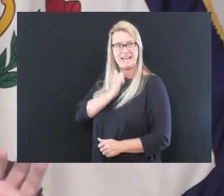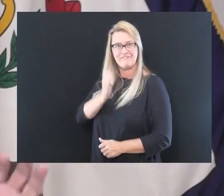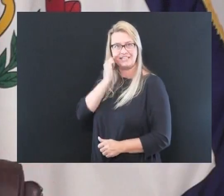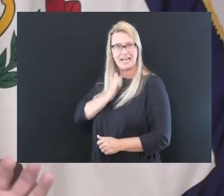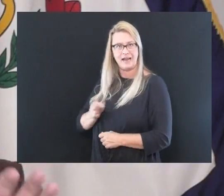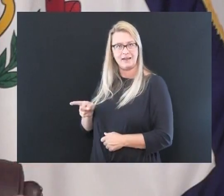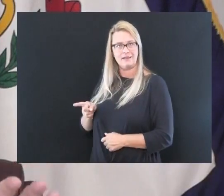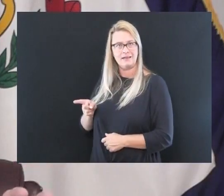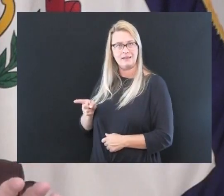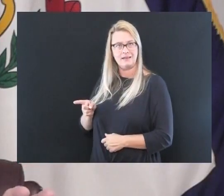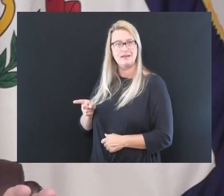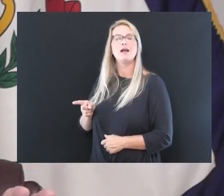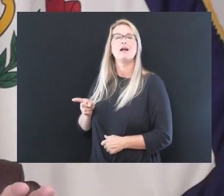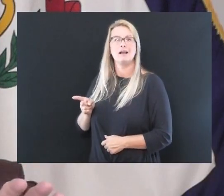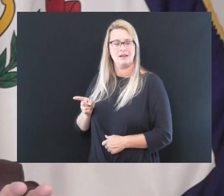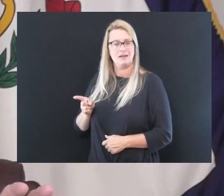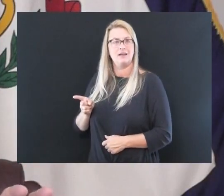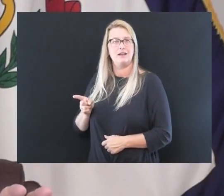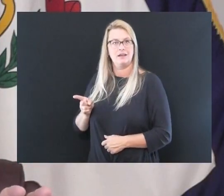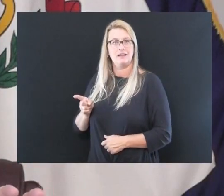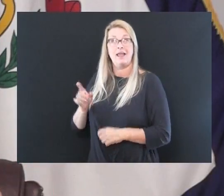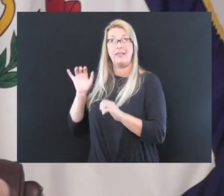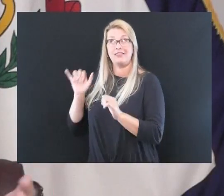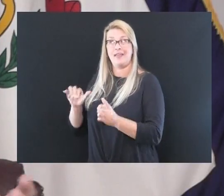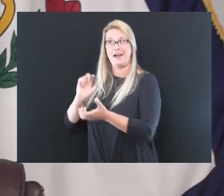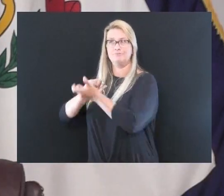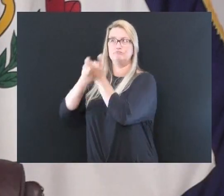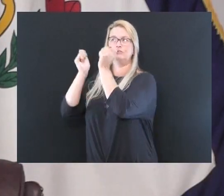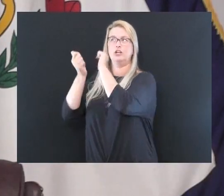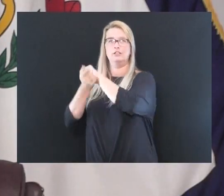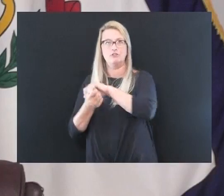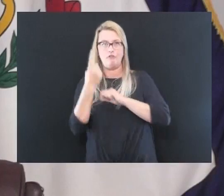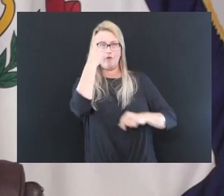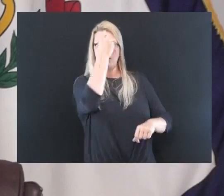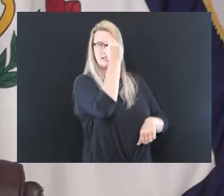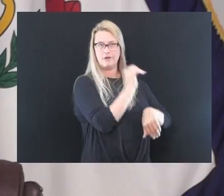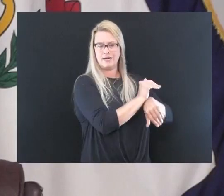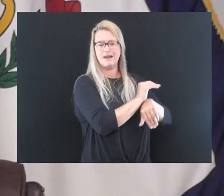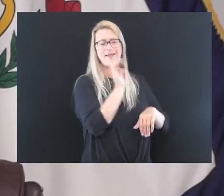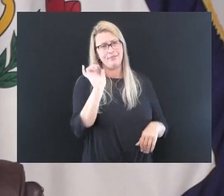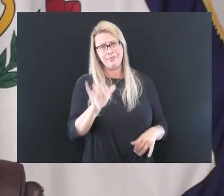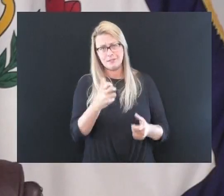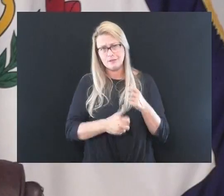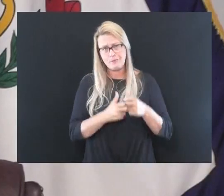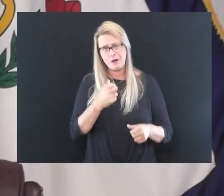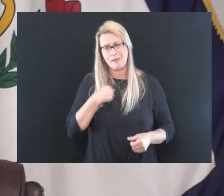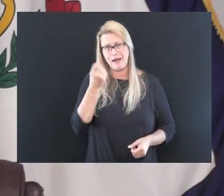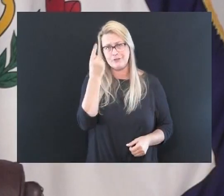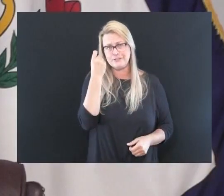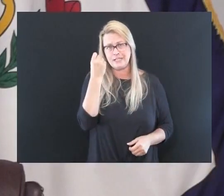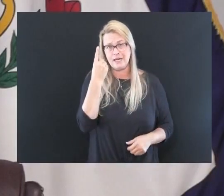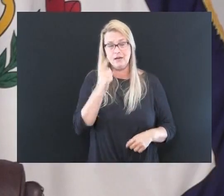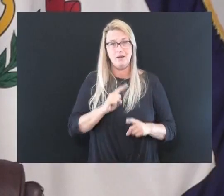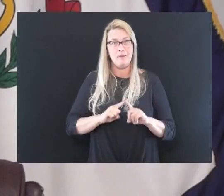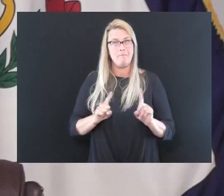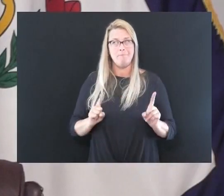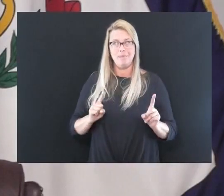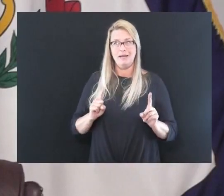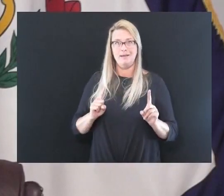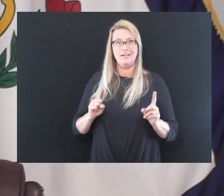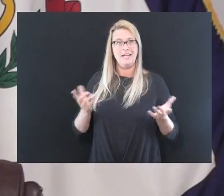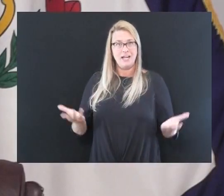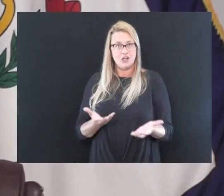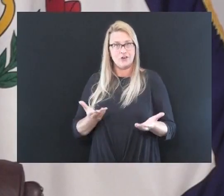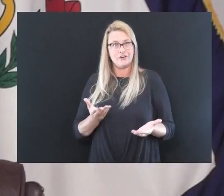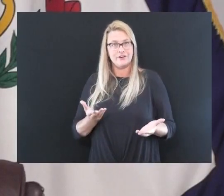trying to bring that map out to you on Saturday night. Now, that's the problem. And you know, what we're trying to do